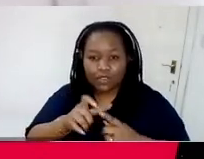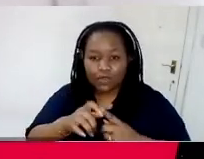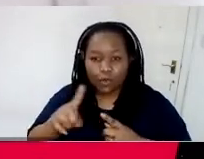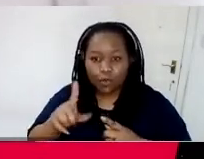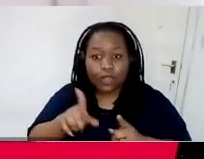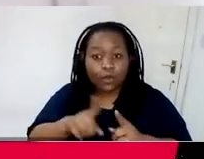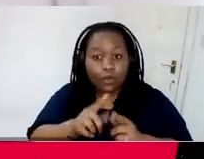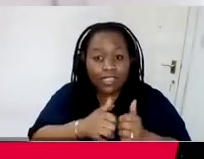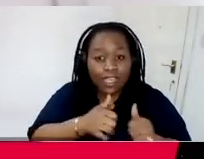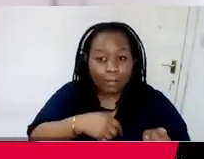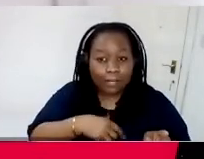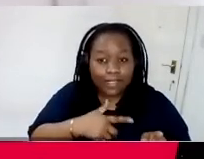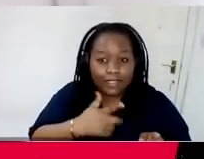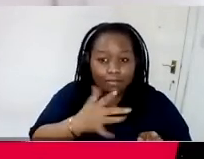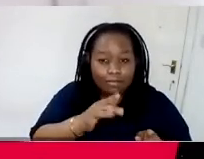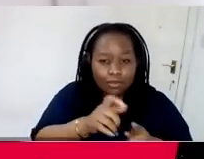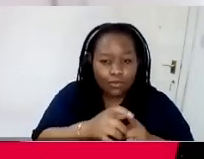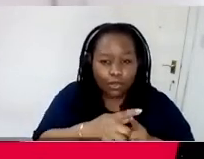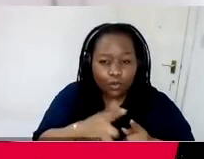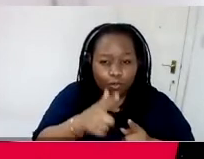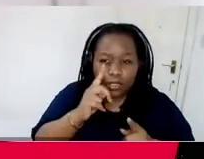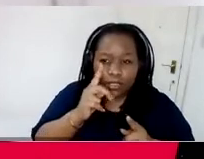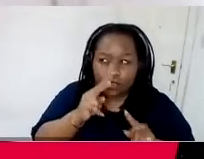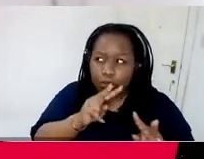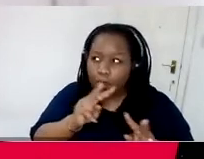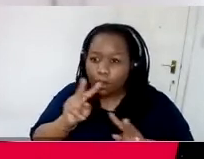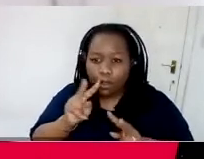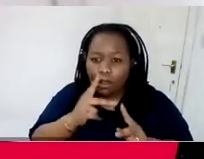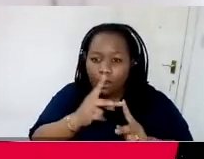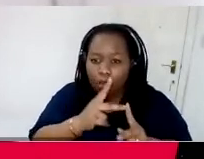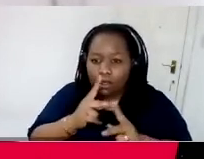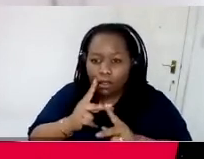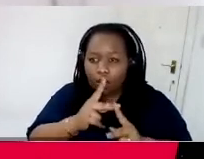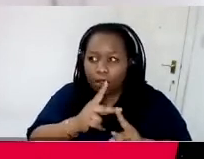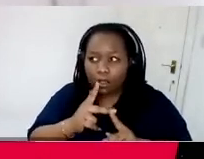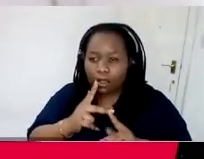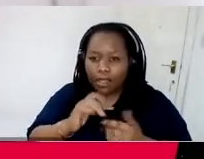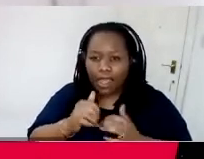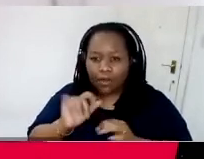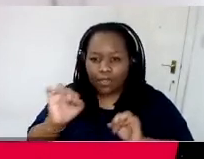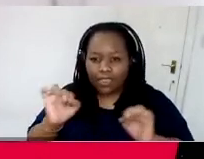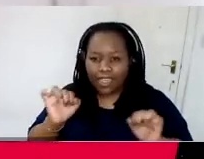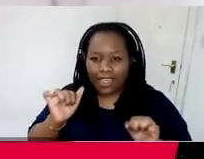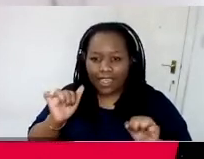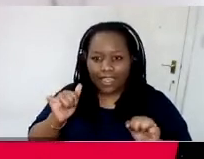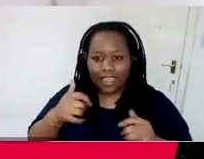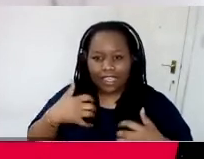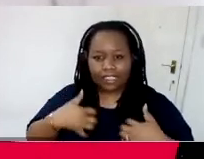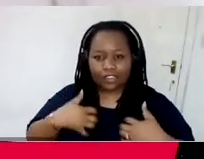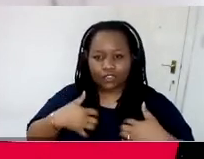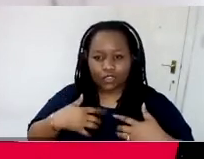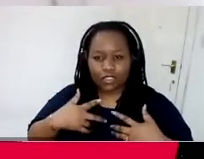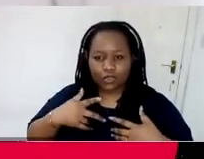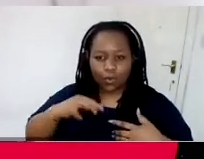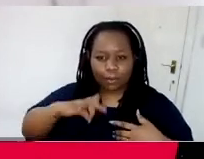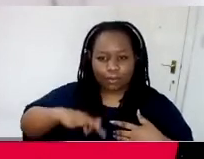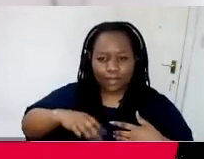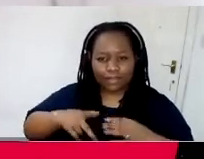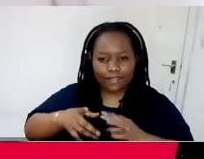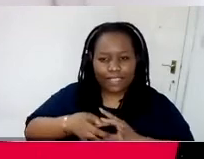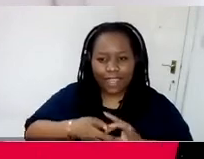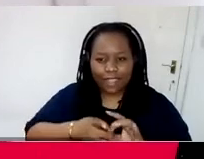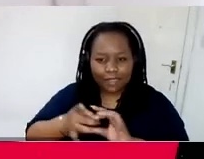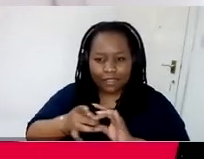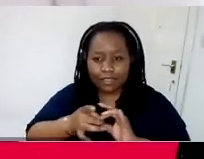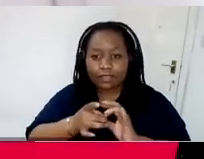are doing, and pay attention to the ways in which those interests interlink. And